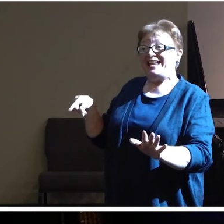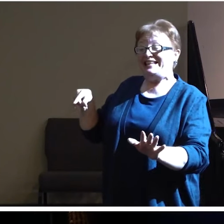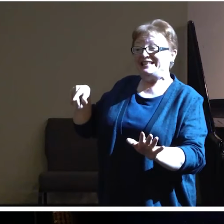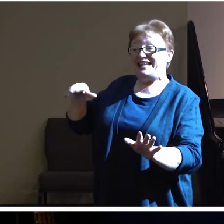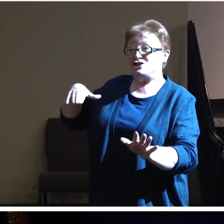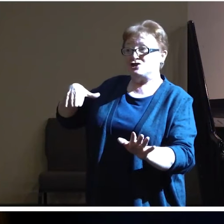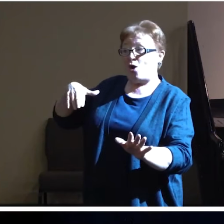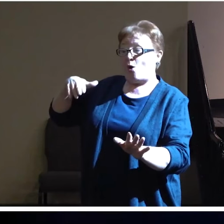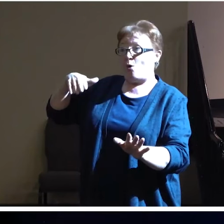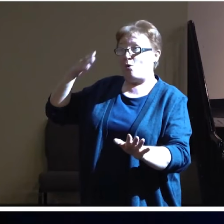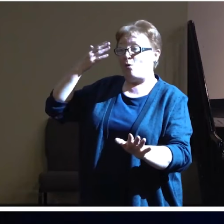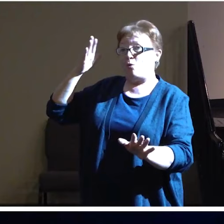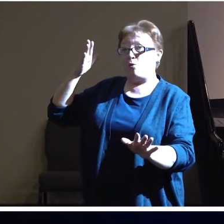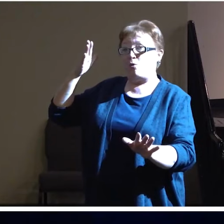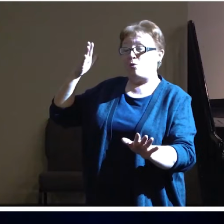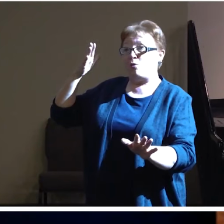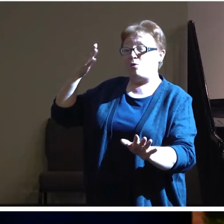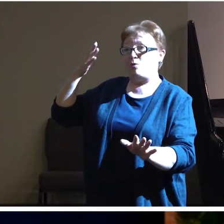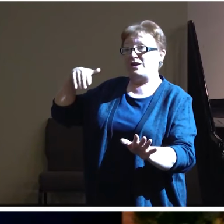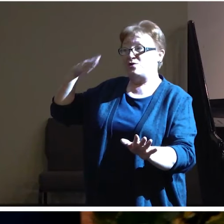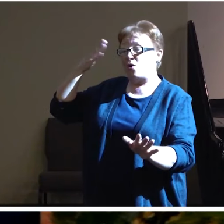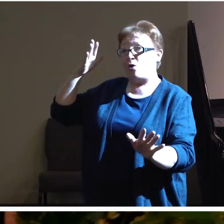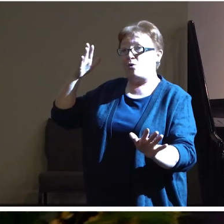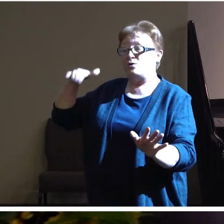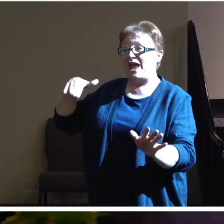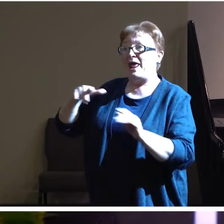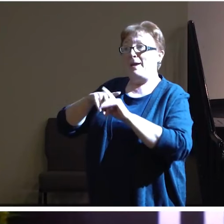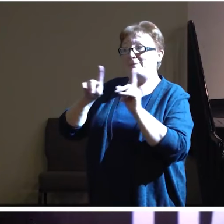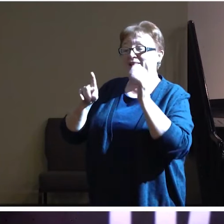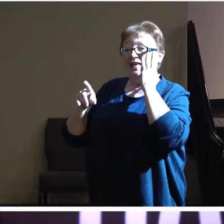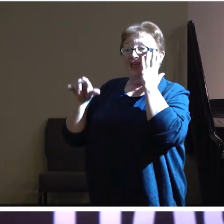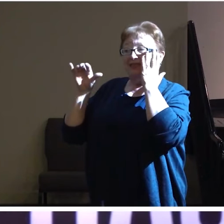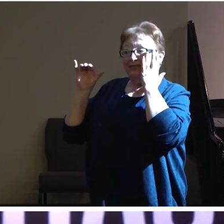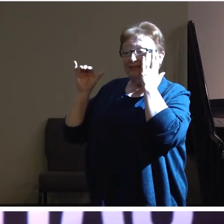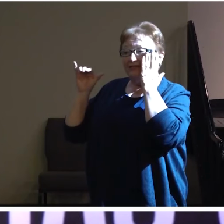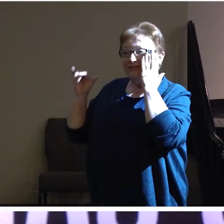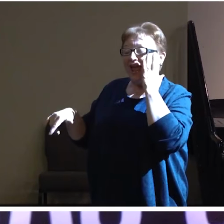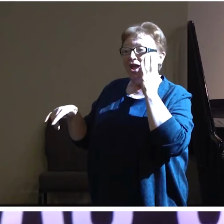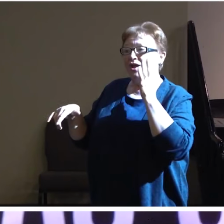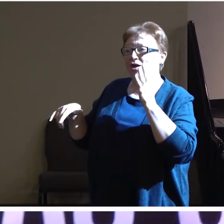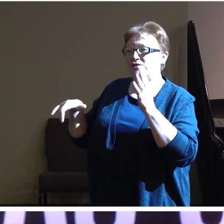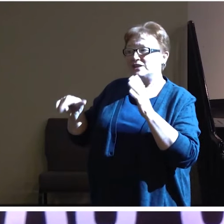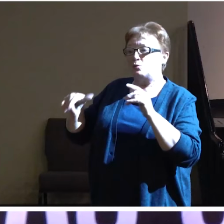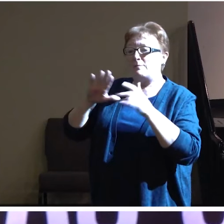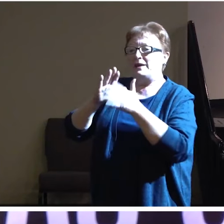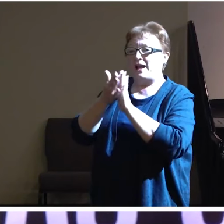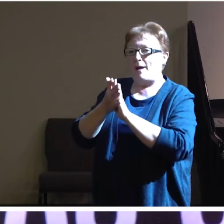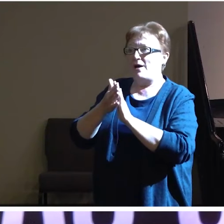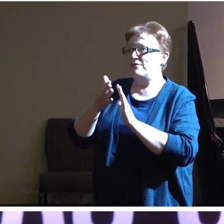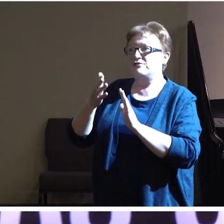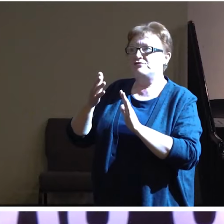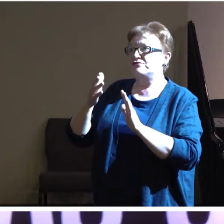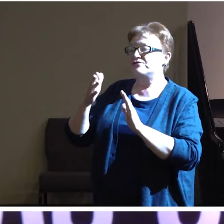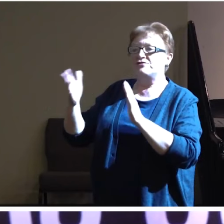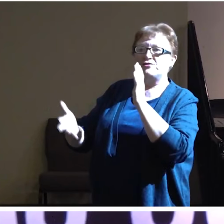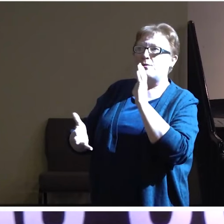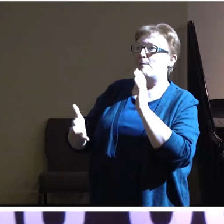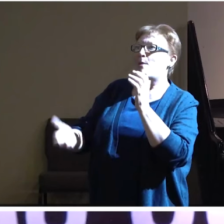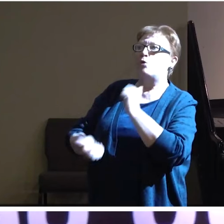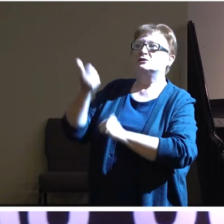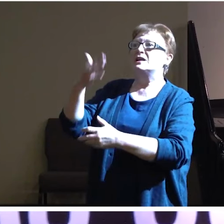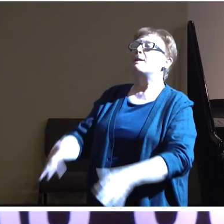this would ultimately become the greatest find in all of human